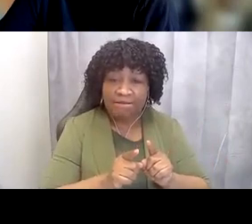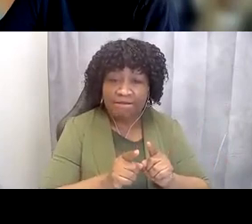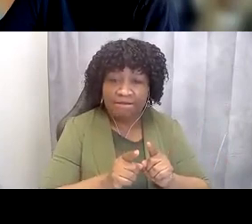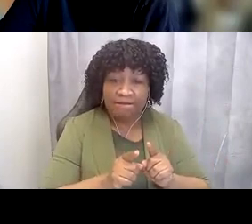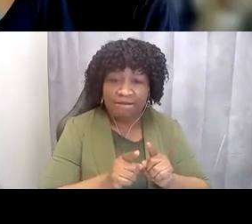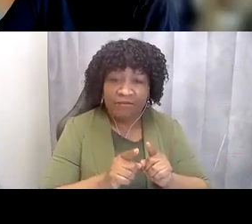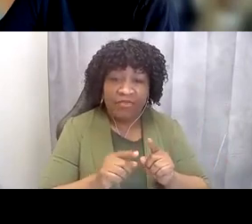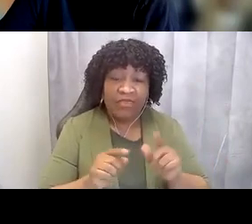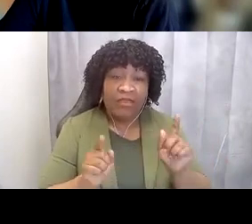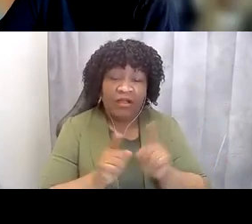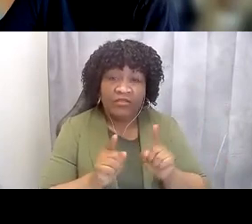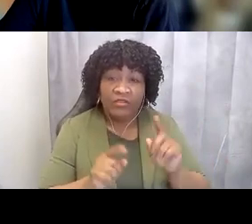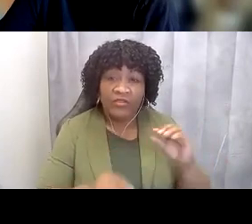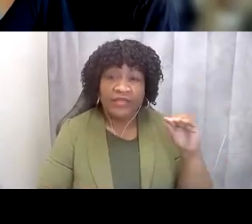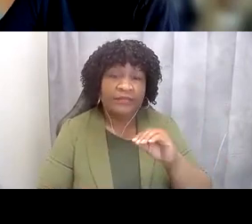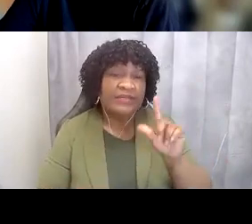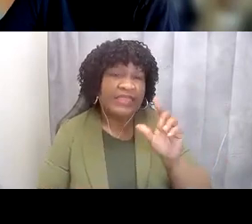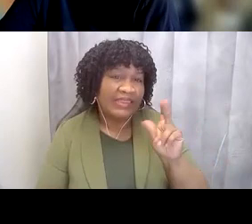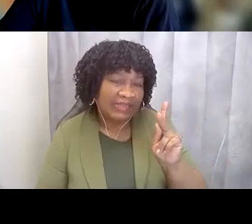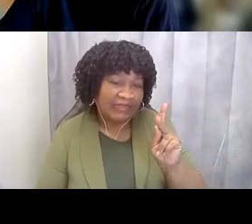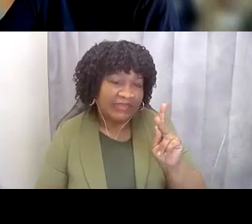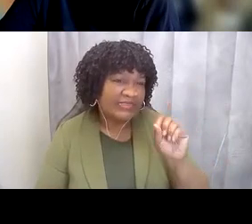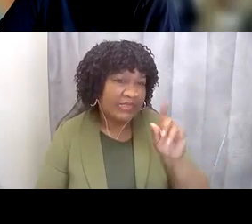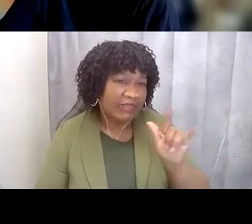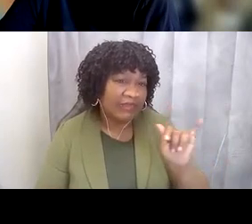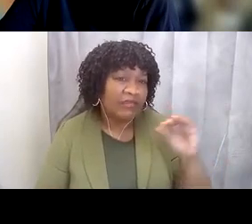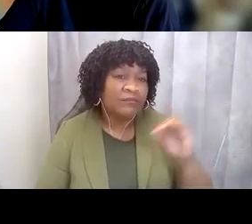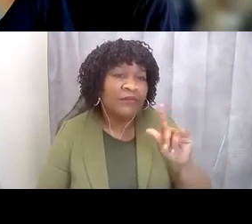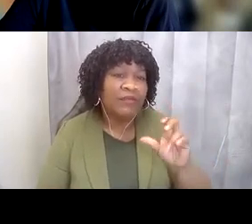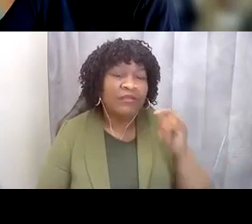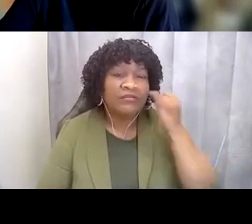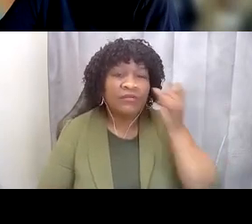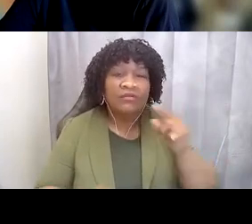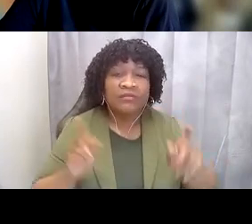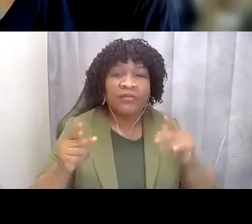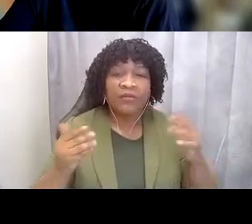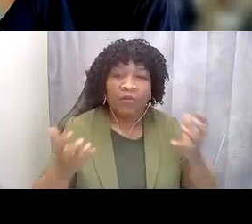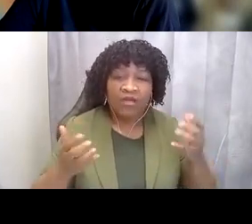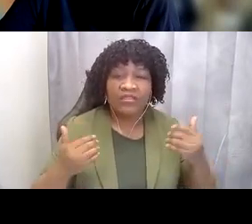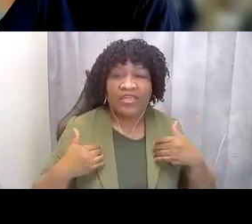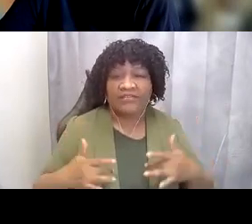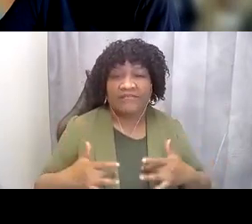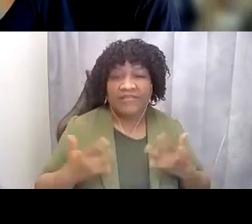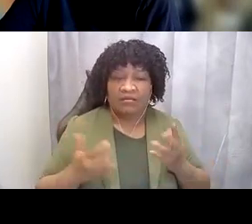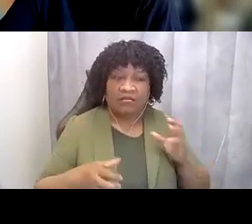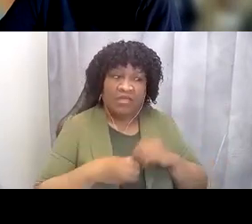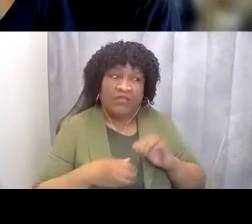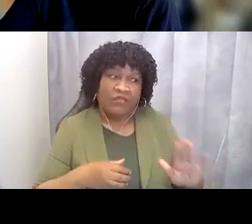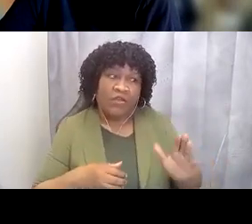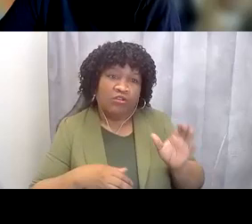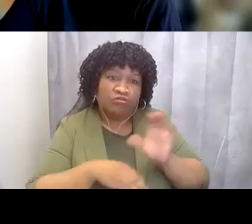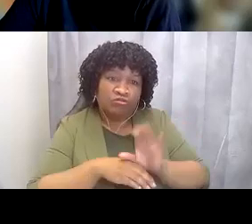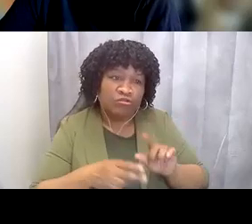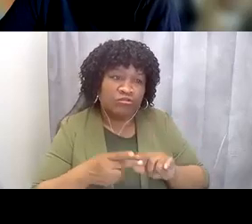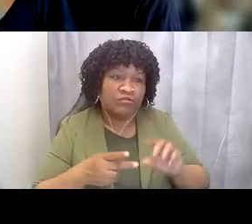you could also put the link to if people want to have an event at their church,